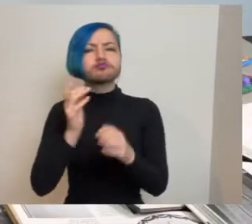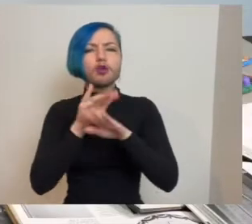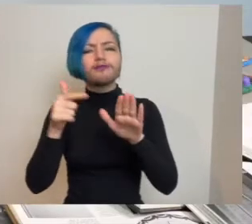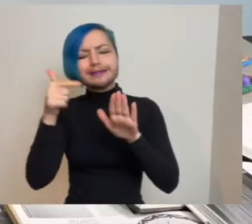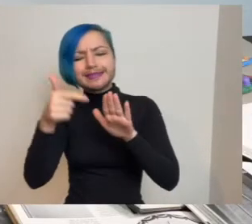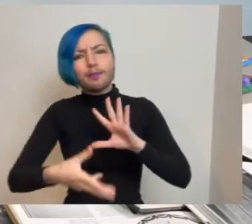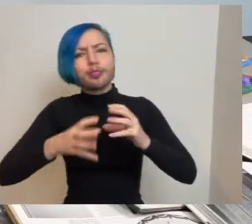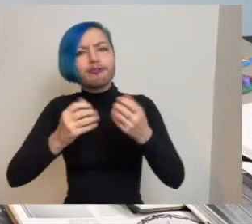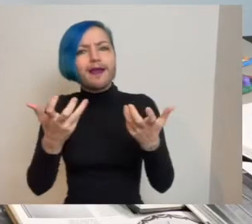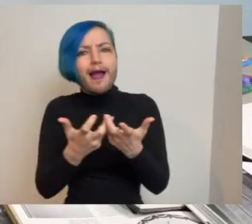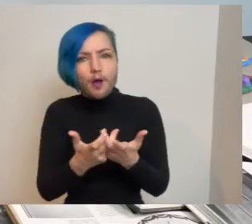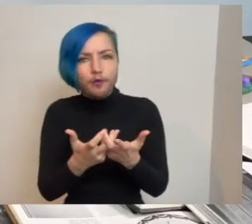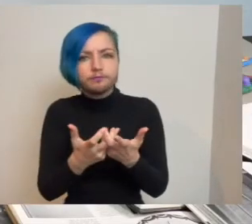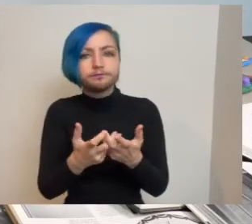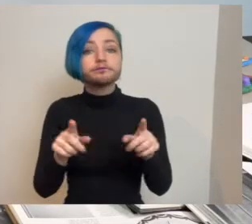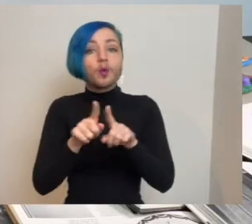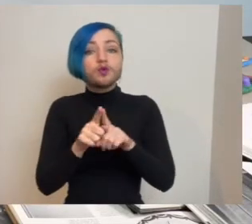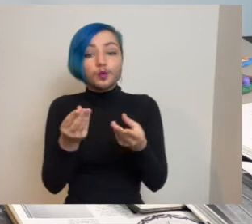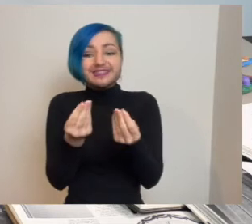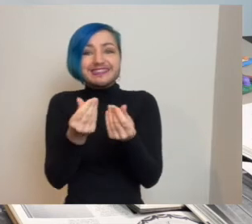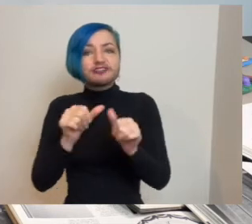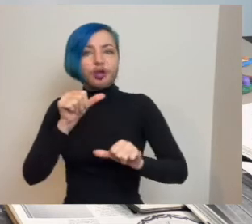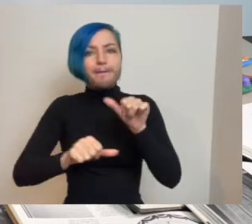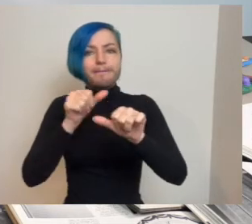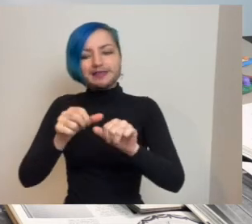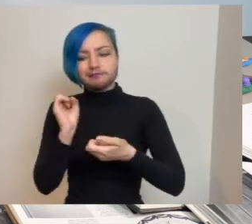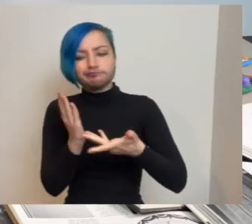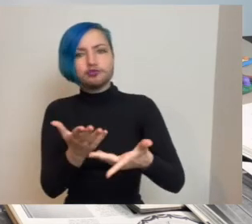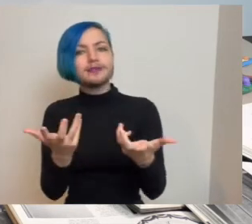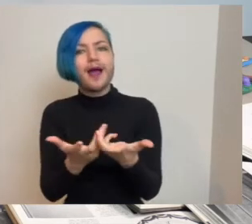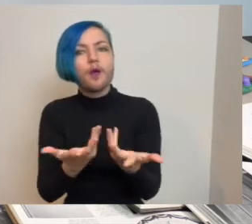and introducing pattern and texture into your design.